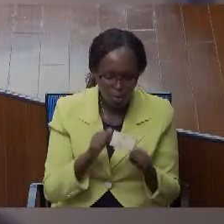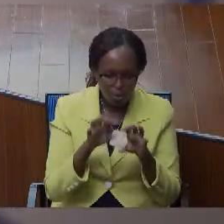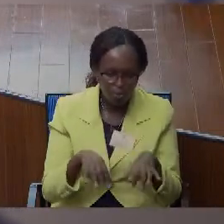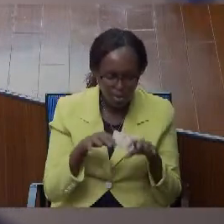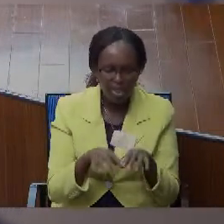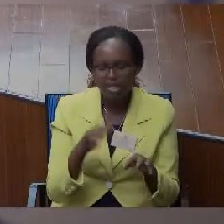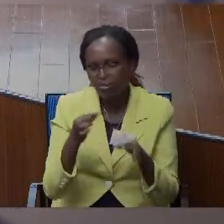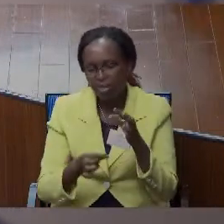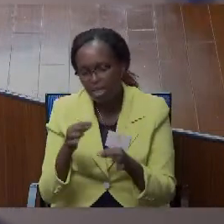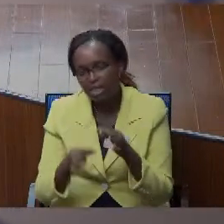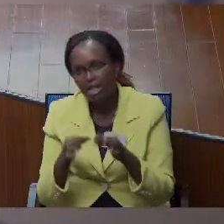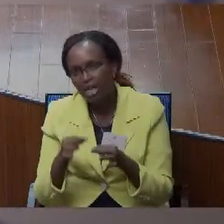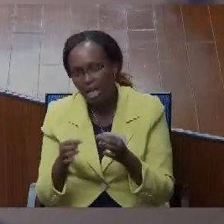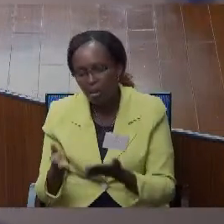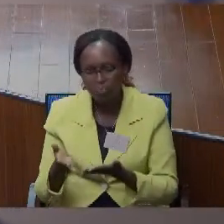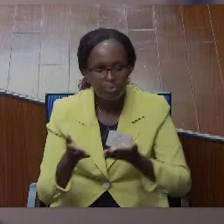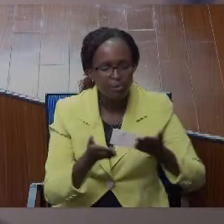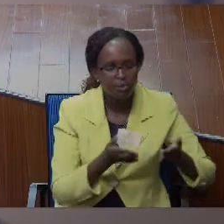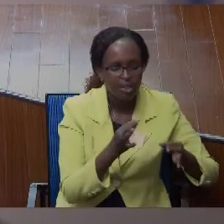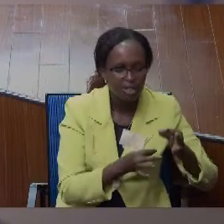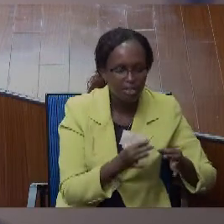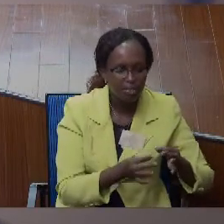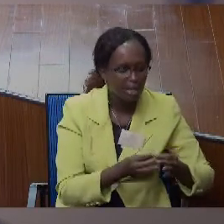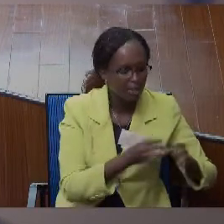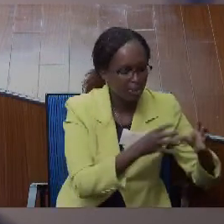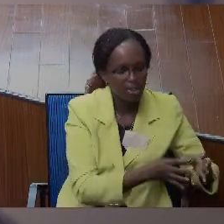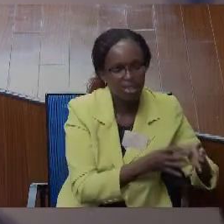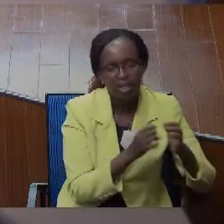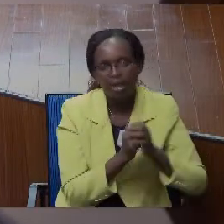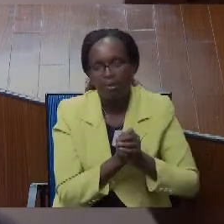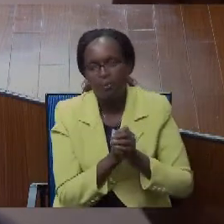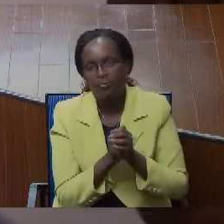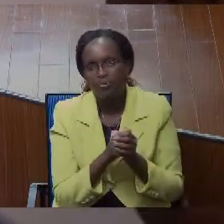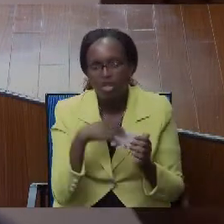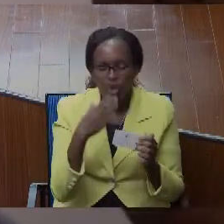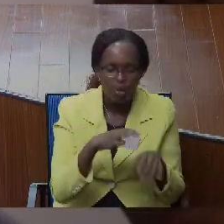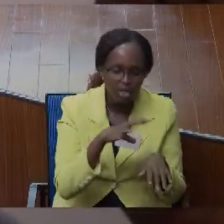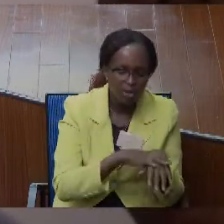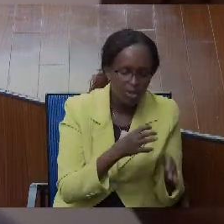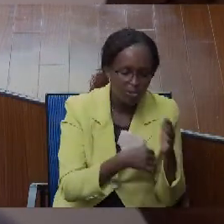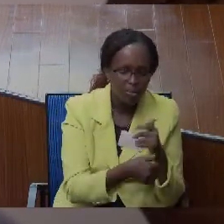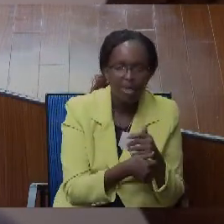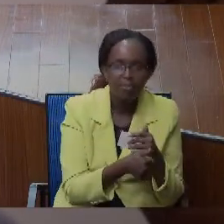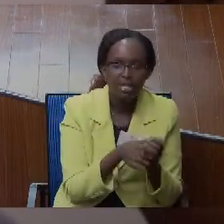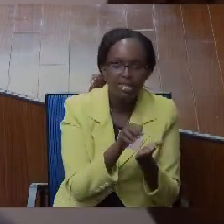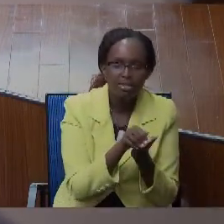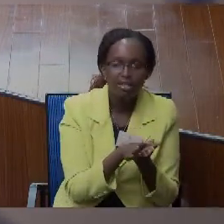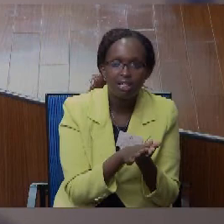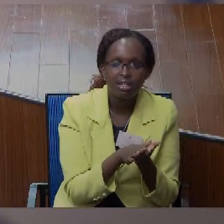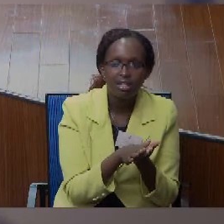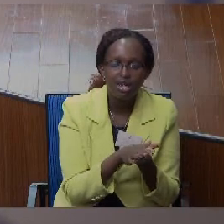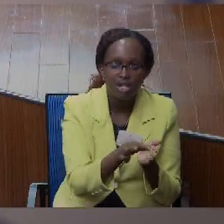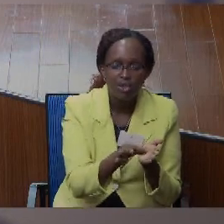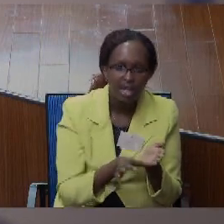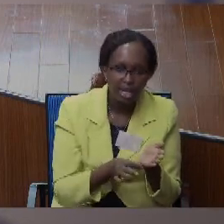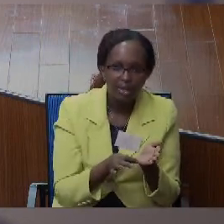her cow, delivered milk at a collection point, always received payment sent to the account of the owner of the